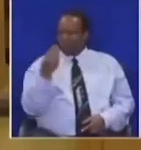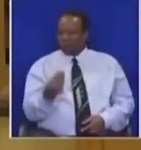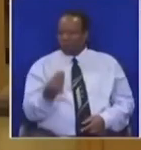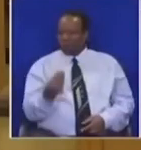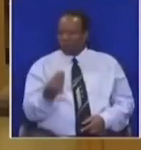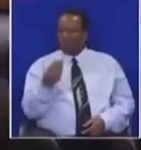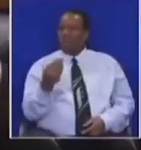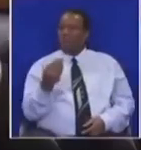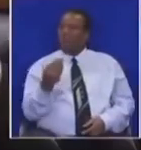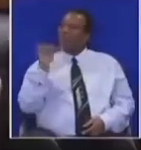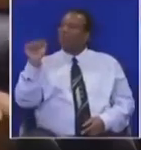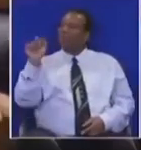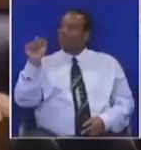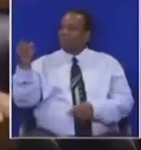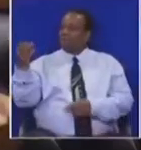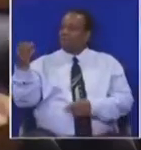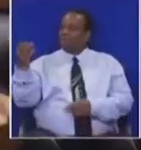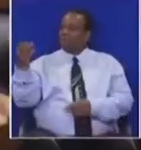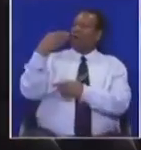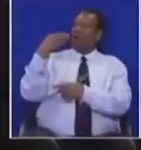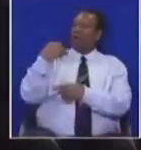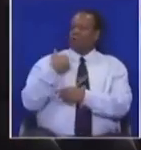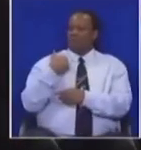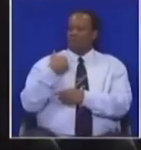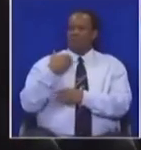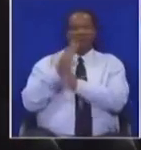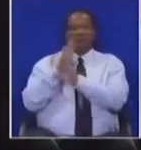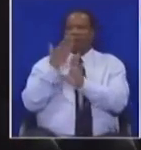amazwi. Ngithi